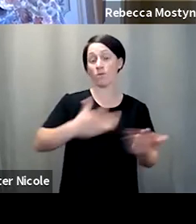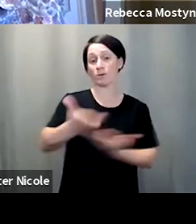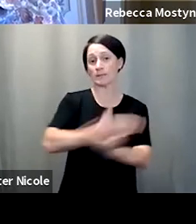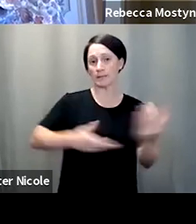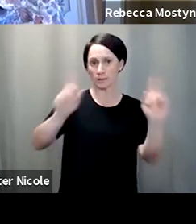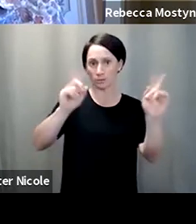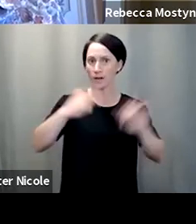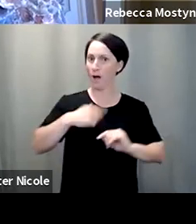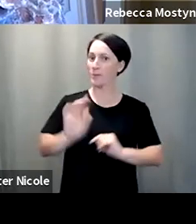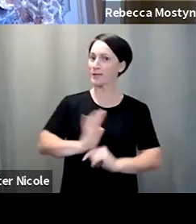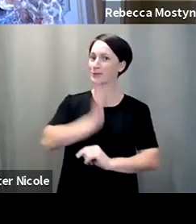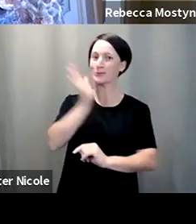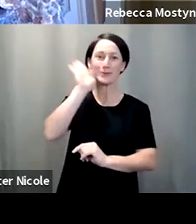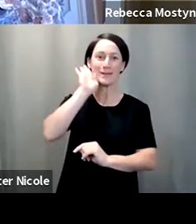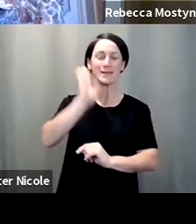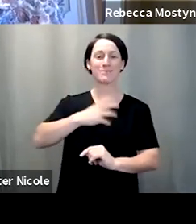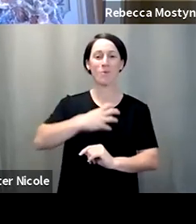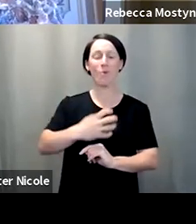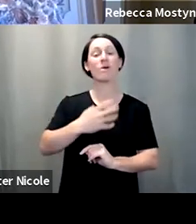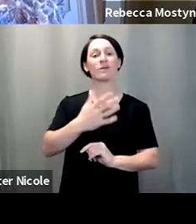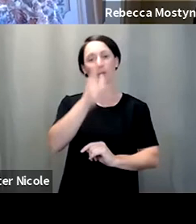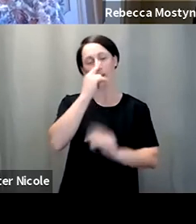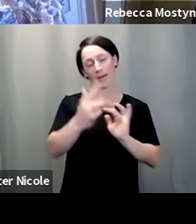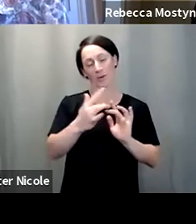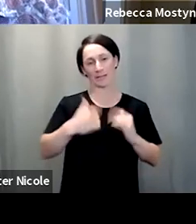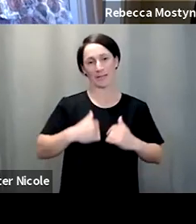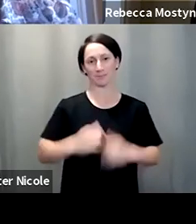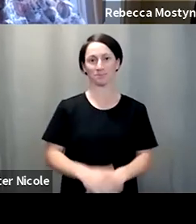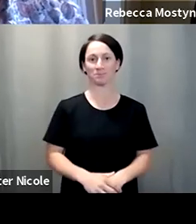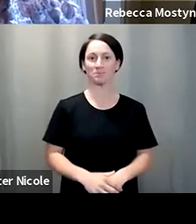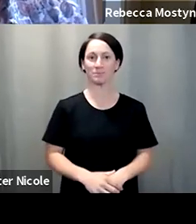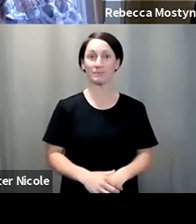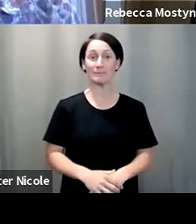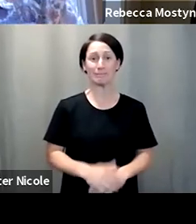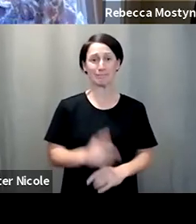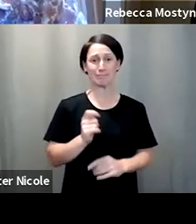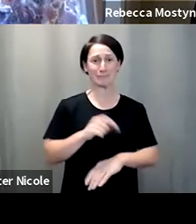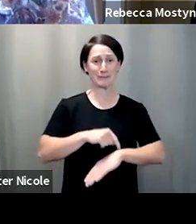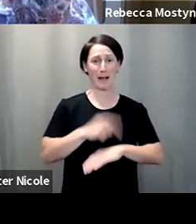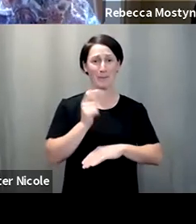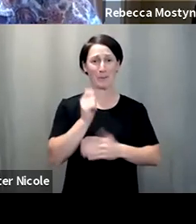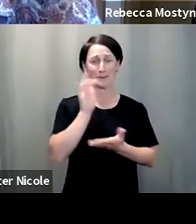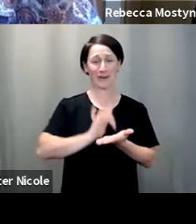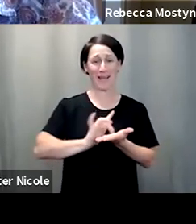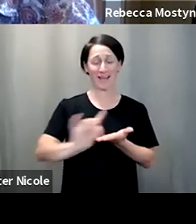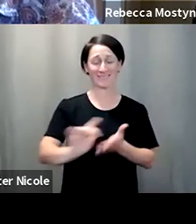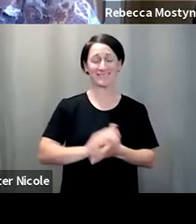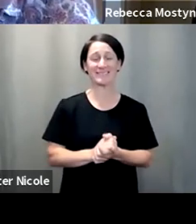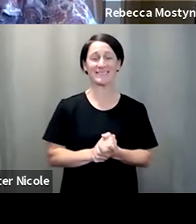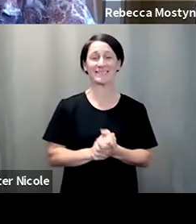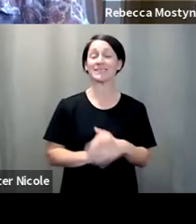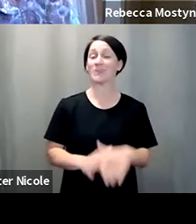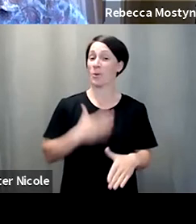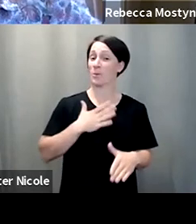interested to hear more about that, you can get in touch with me. But I would like, we're running out of time, so I just would like to ask all our